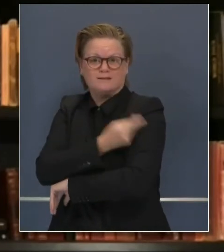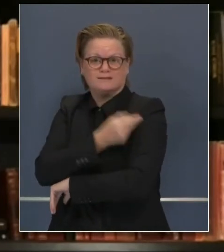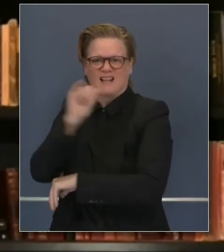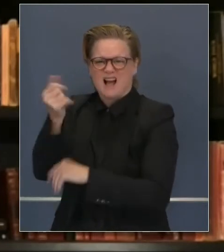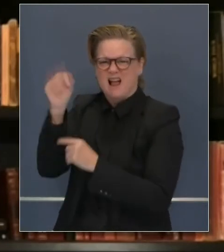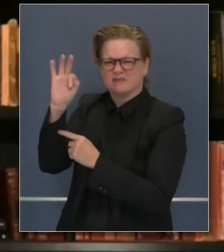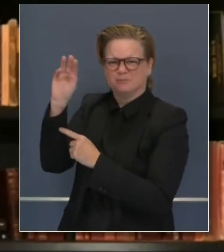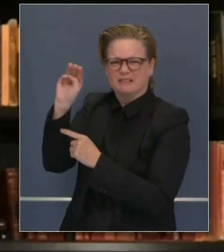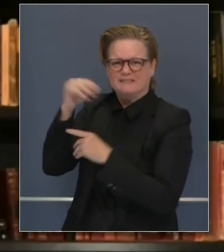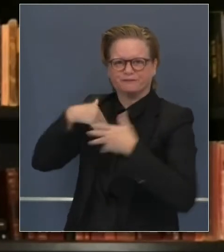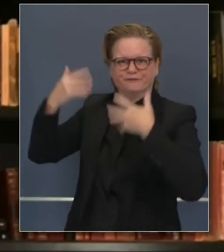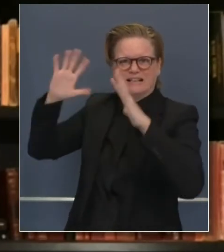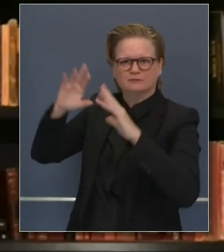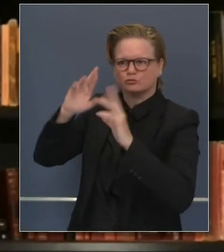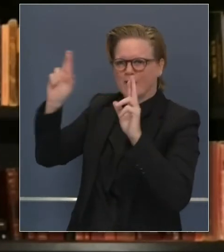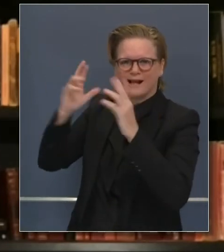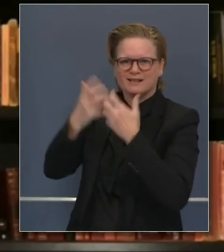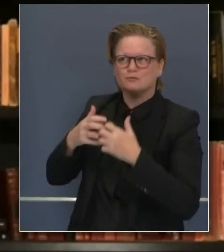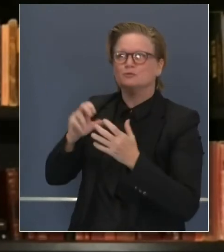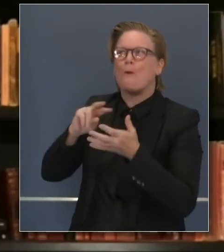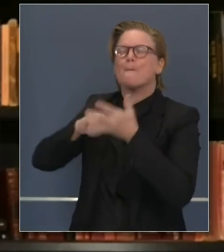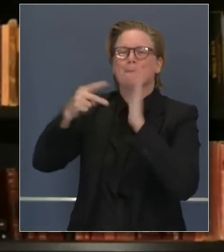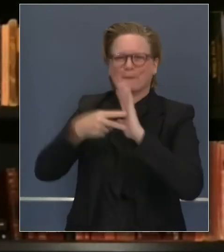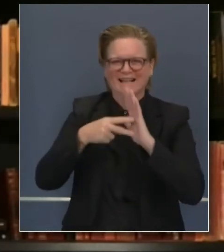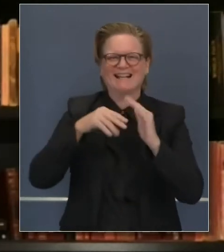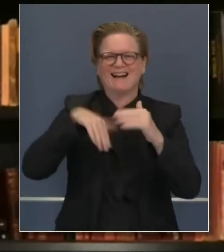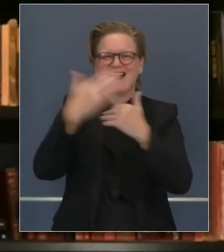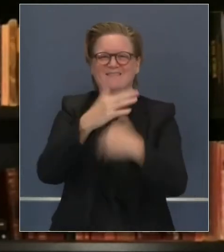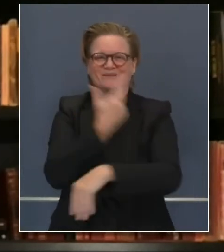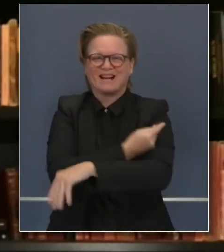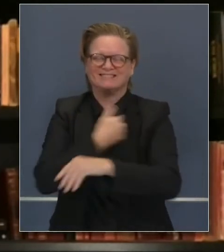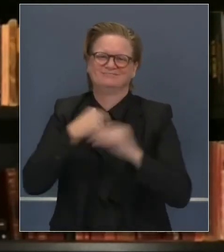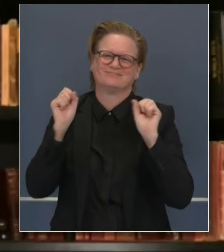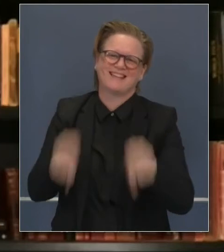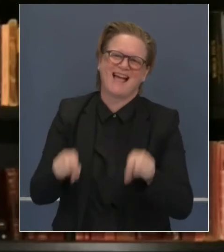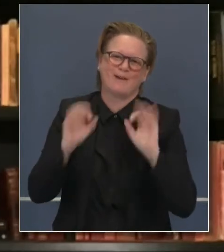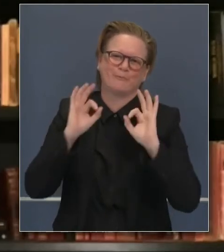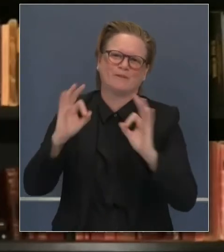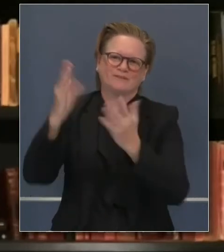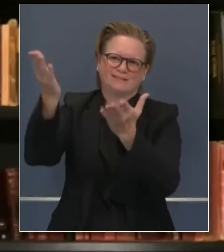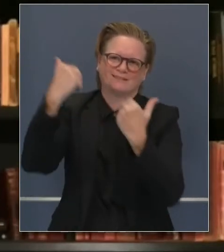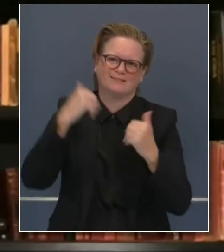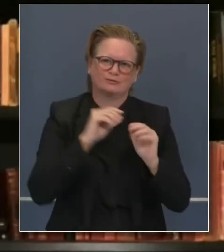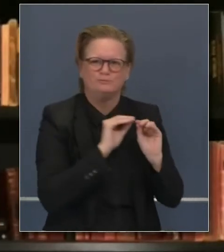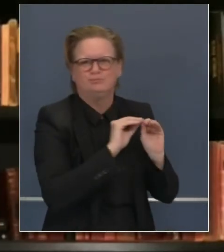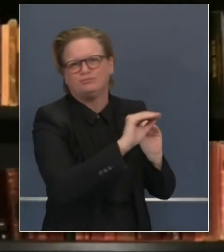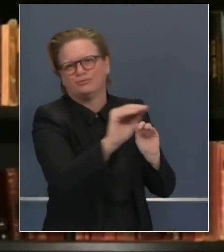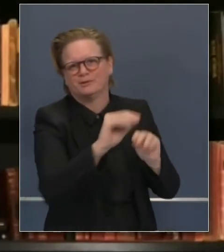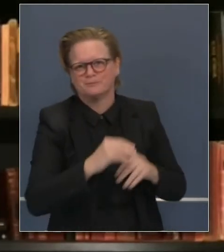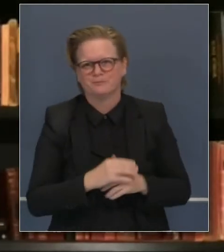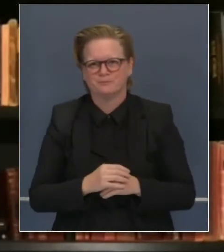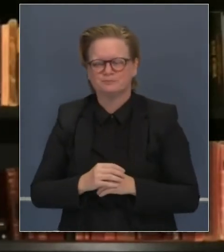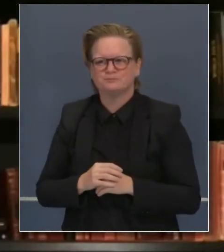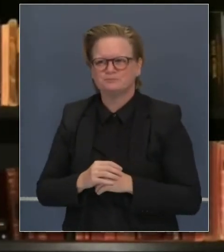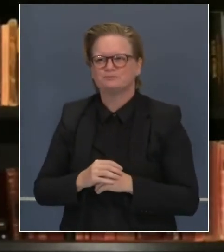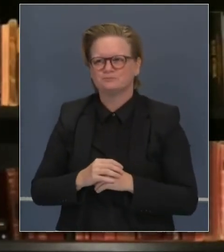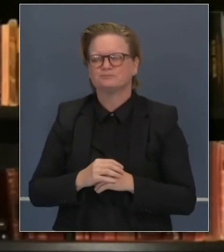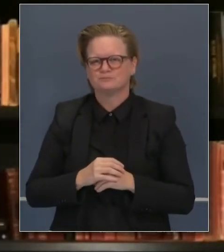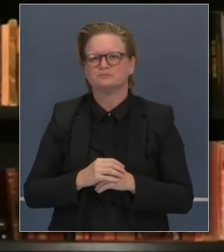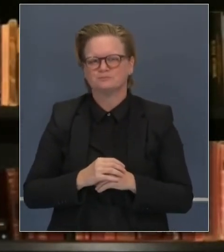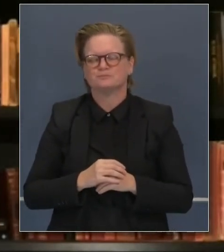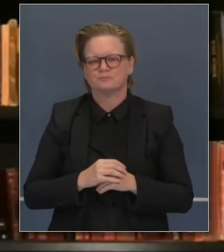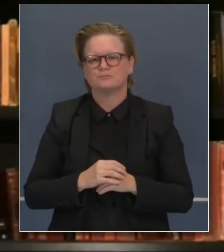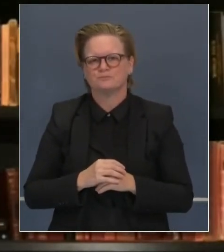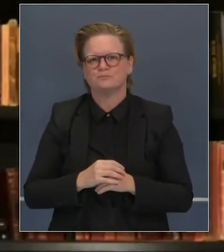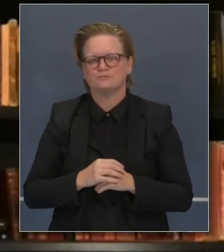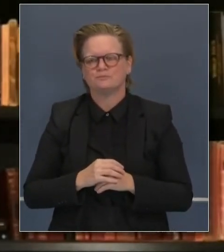that capacity, and that's what we're doing as a state. And we have already procured, we're just waiting for the actual delivery of those